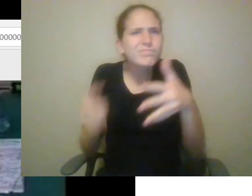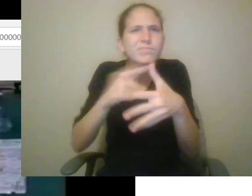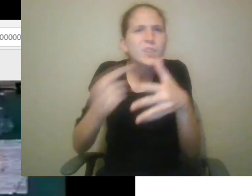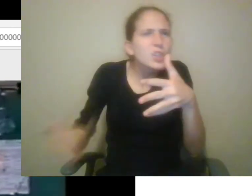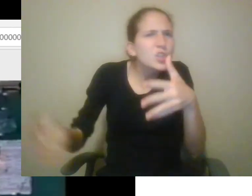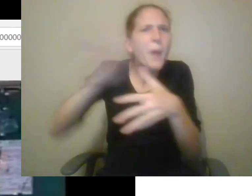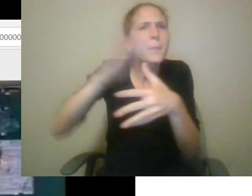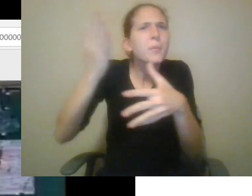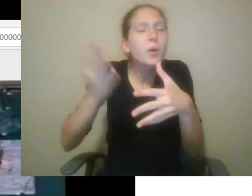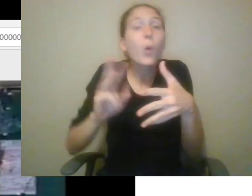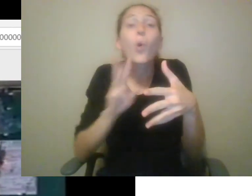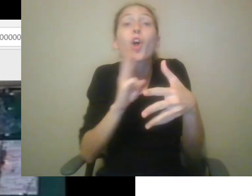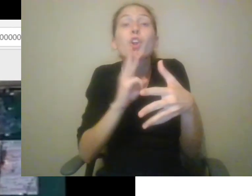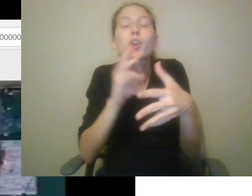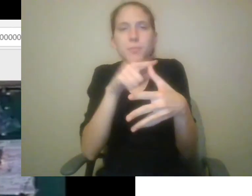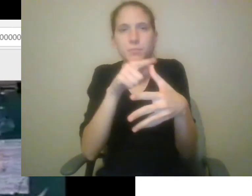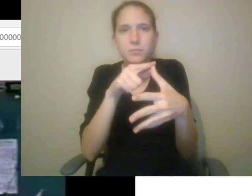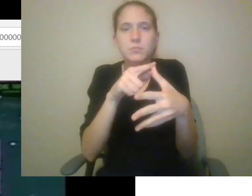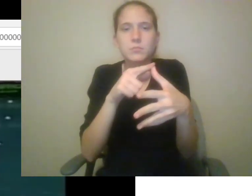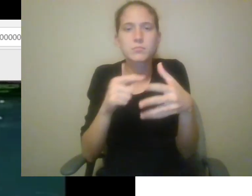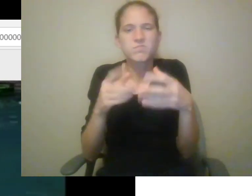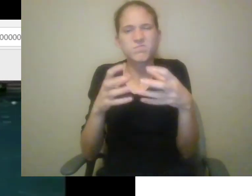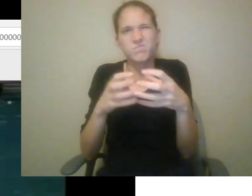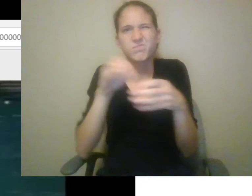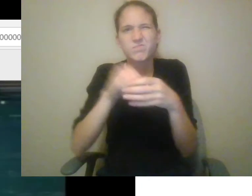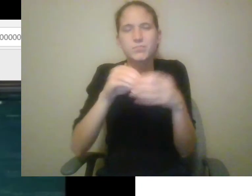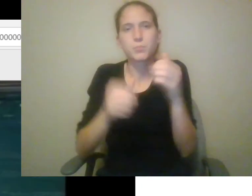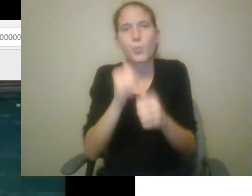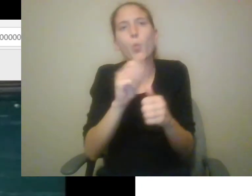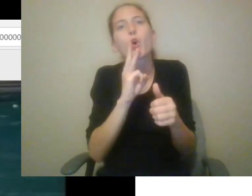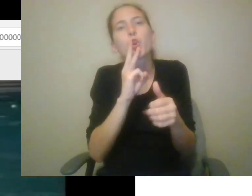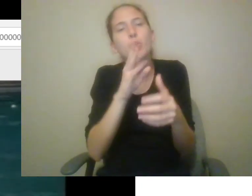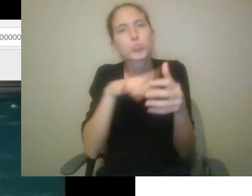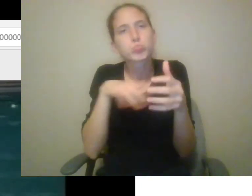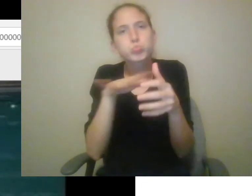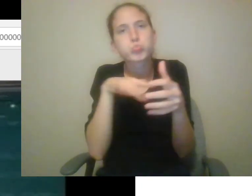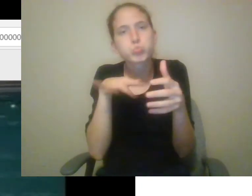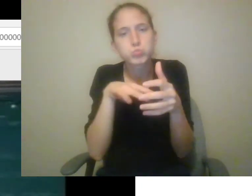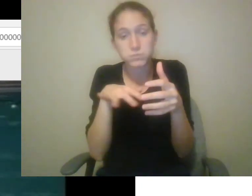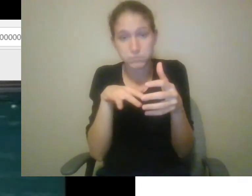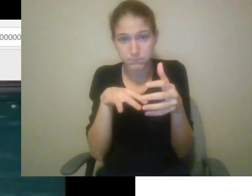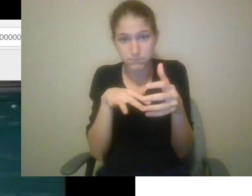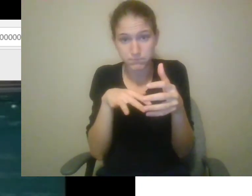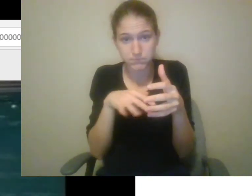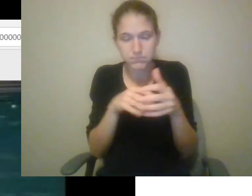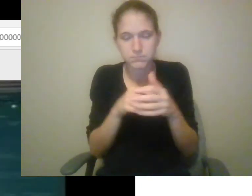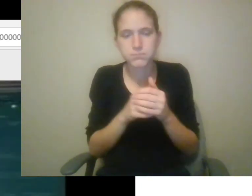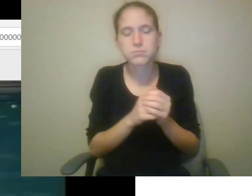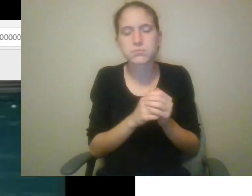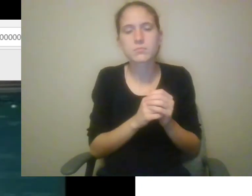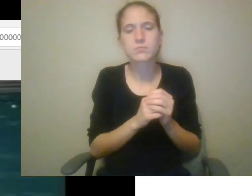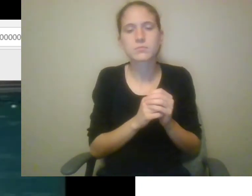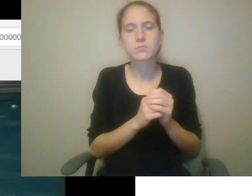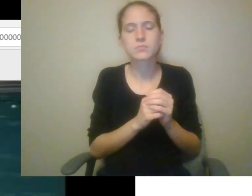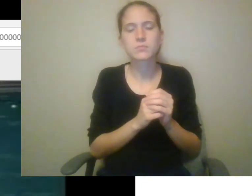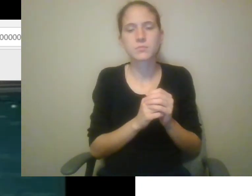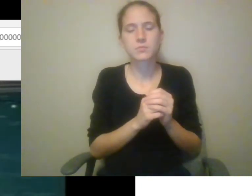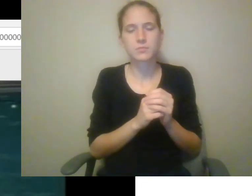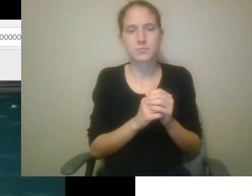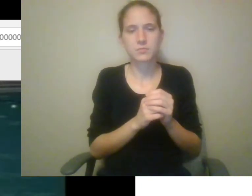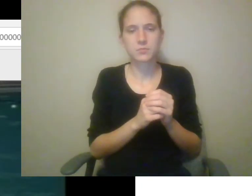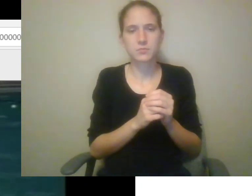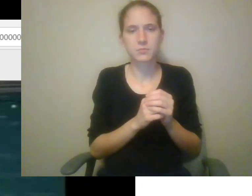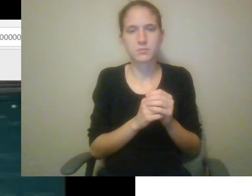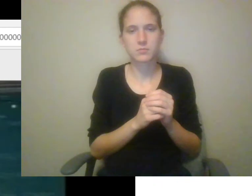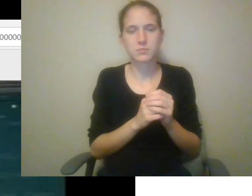of? Where? I've heard them say water. Now, let me ask you. Listen up, please. What would